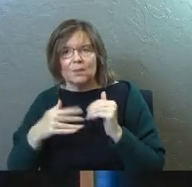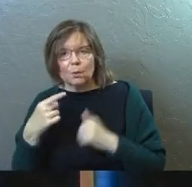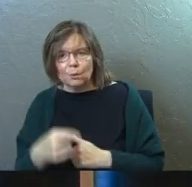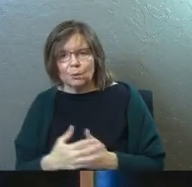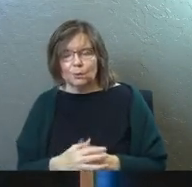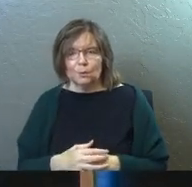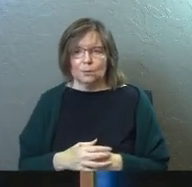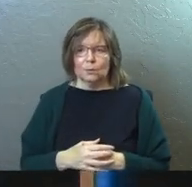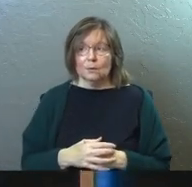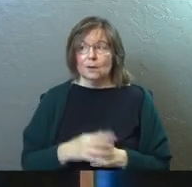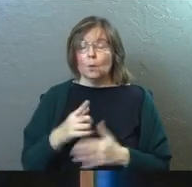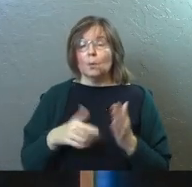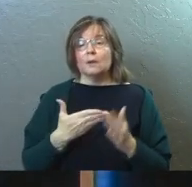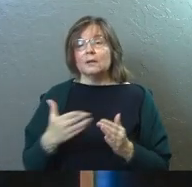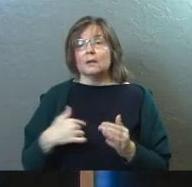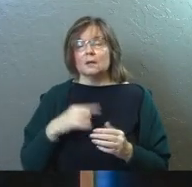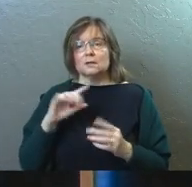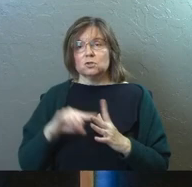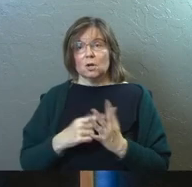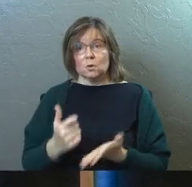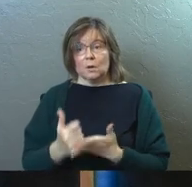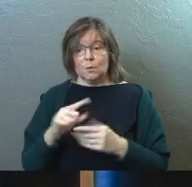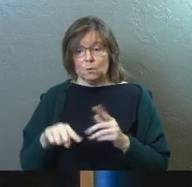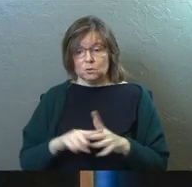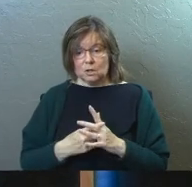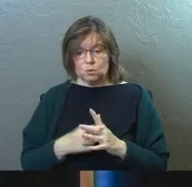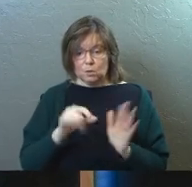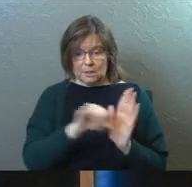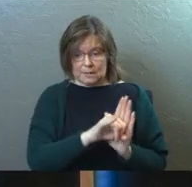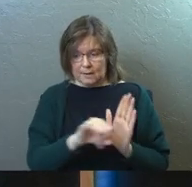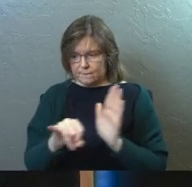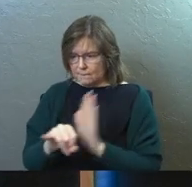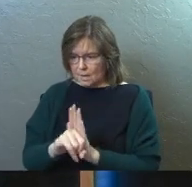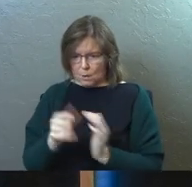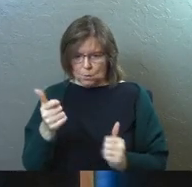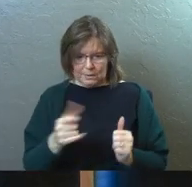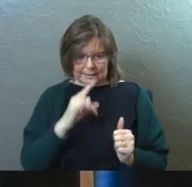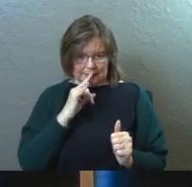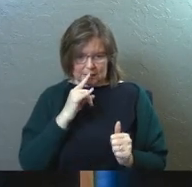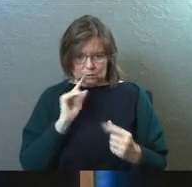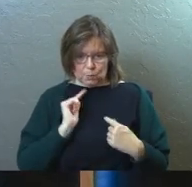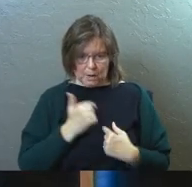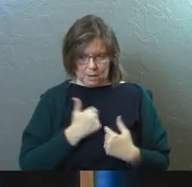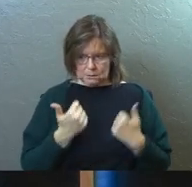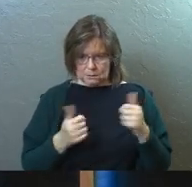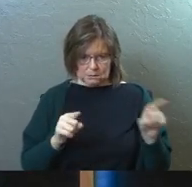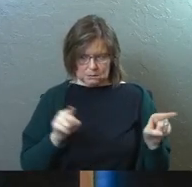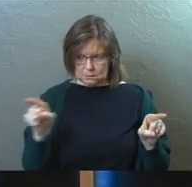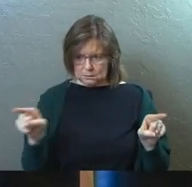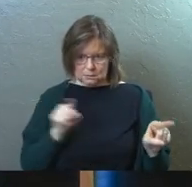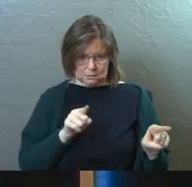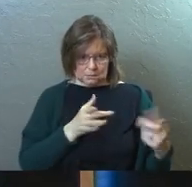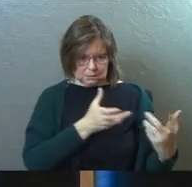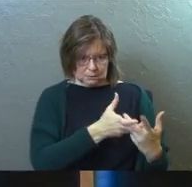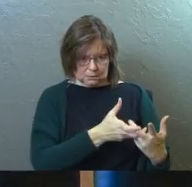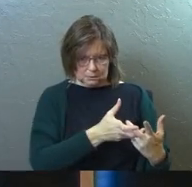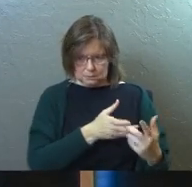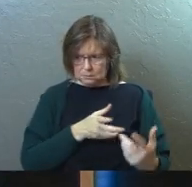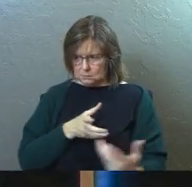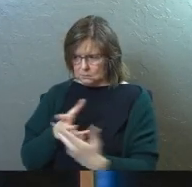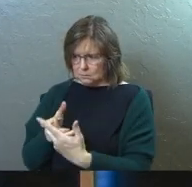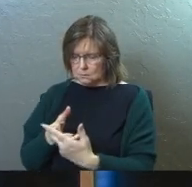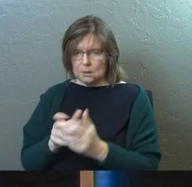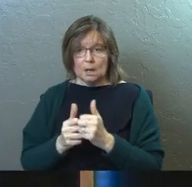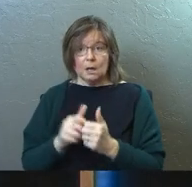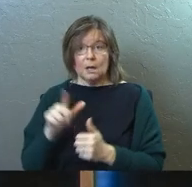than you do. And one of the things that started to help is once we started to identify which of our kids were us and how, here's